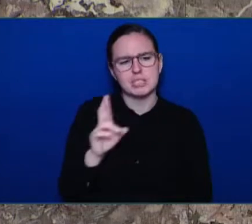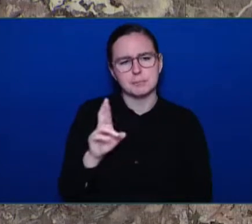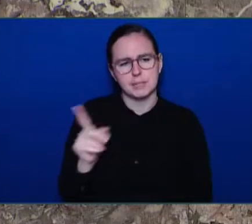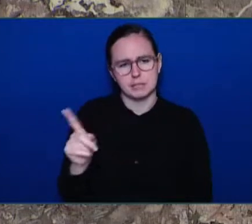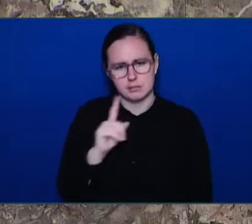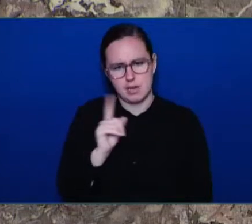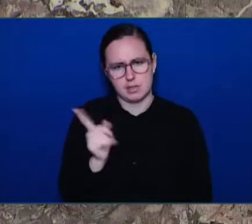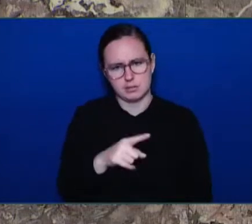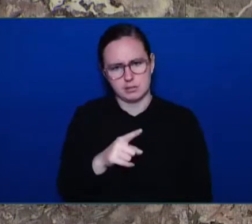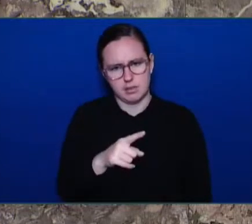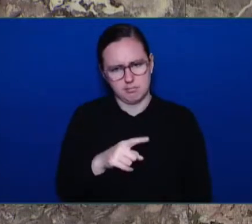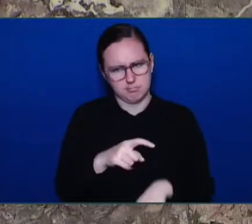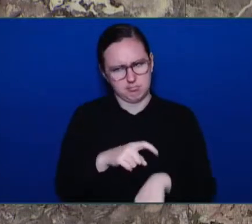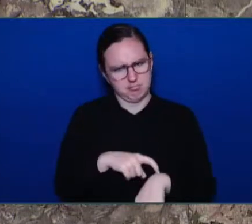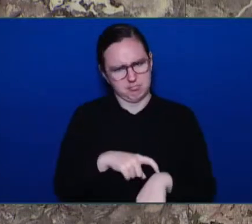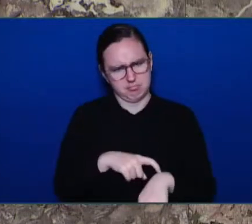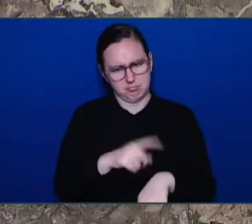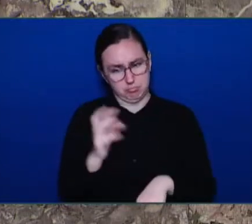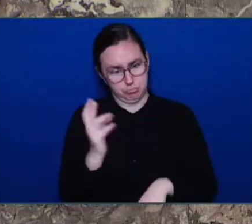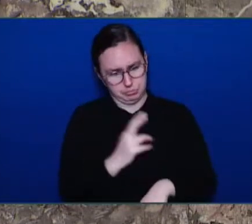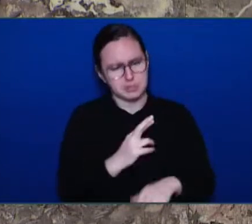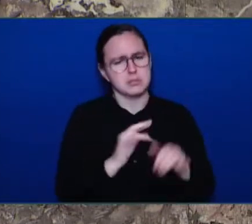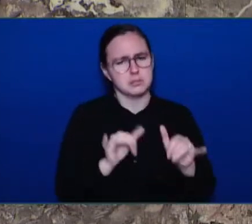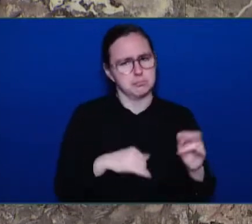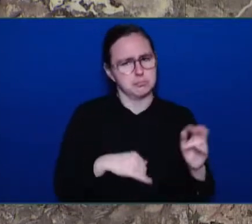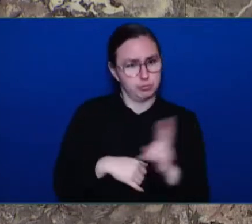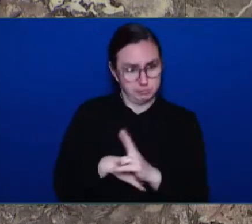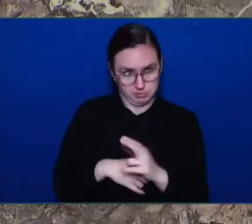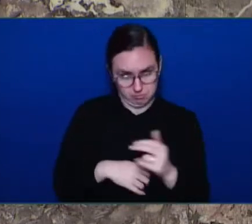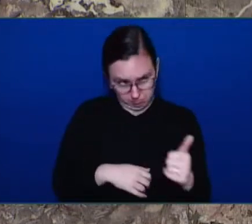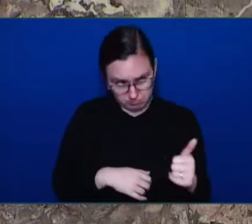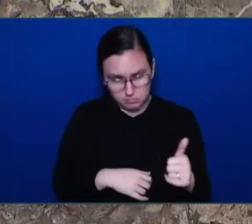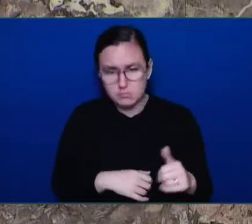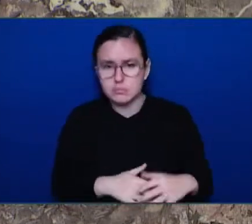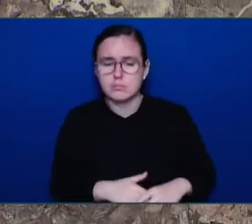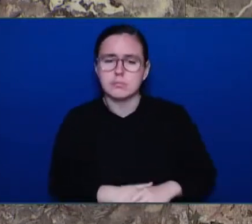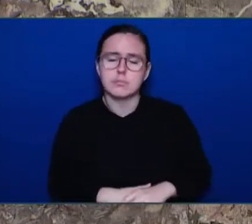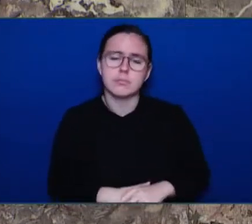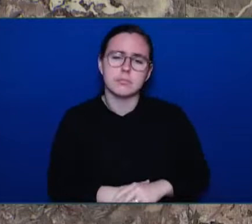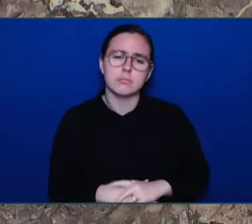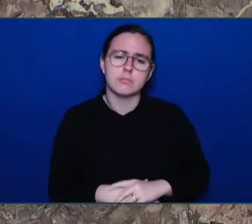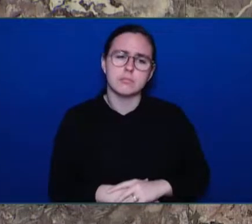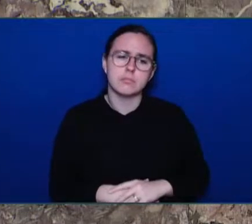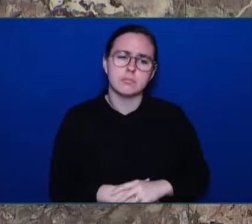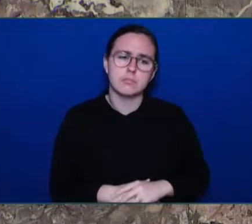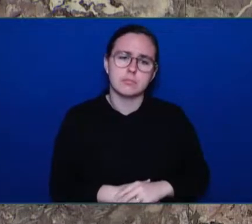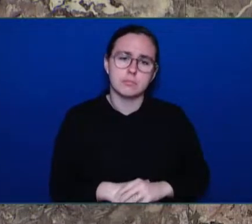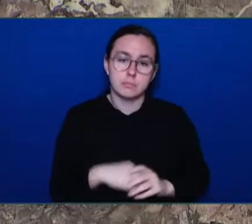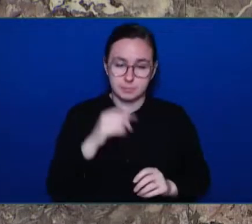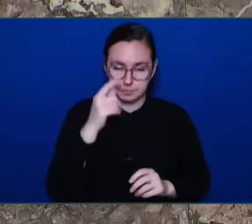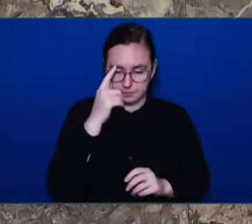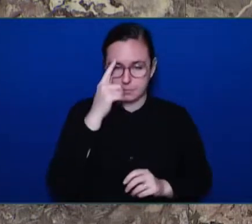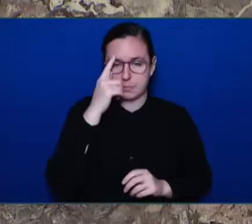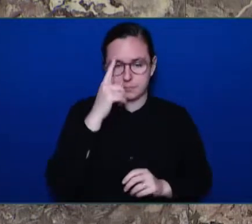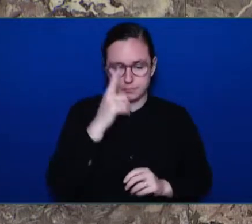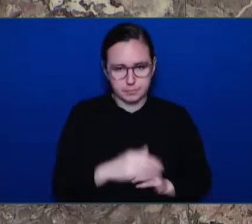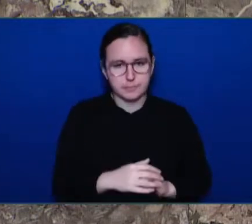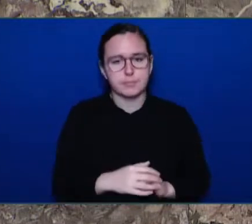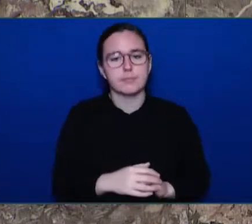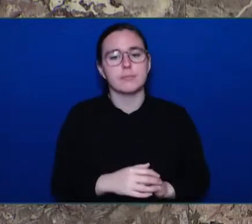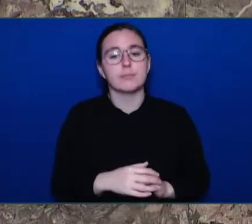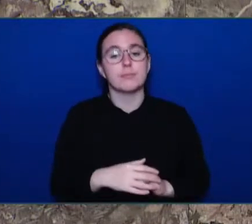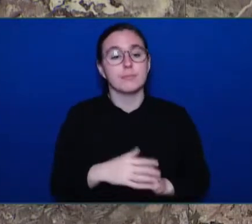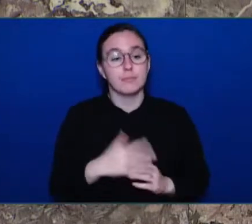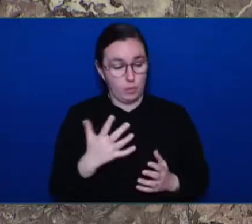Speaker. Right now, to the member's question at the end of his question, right now people are